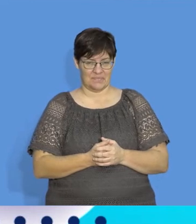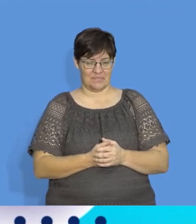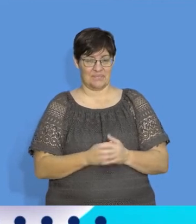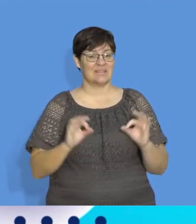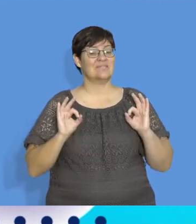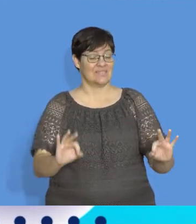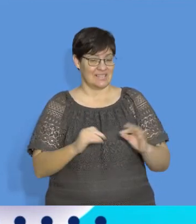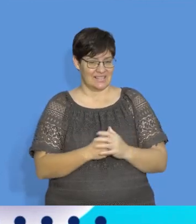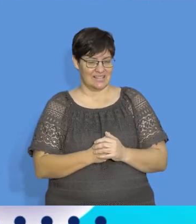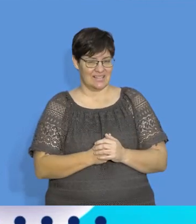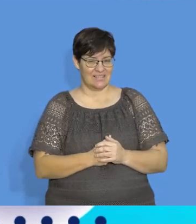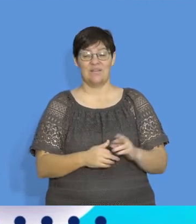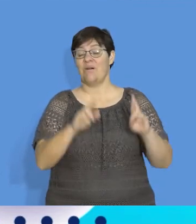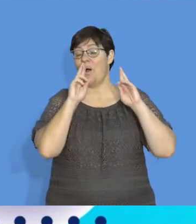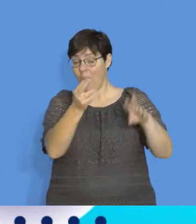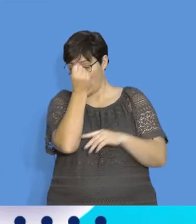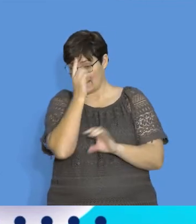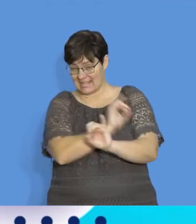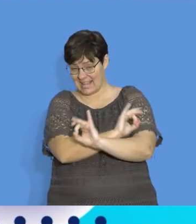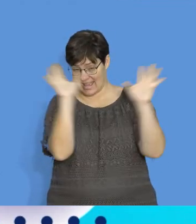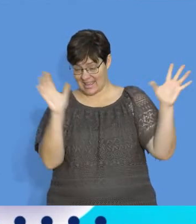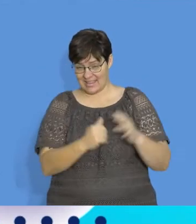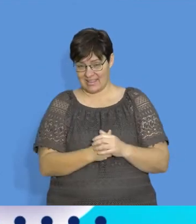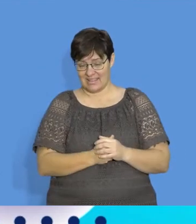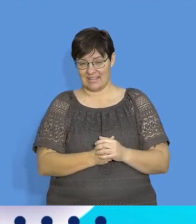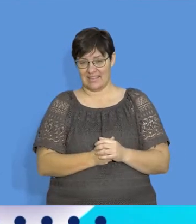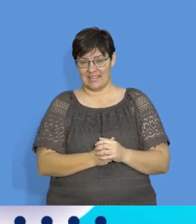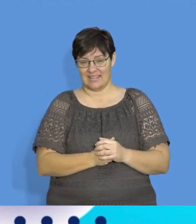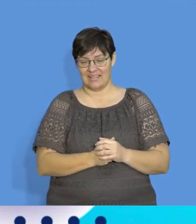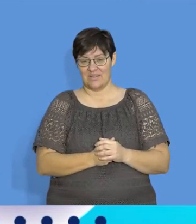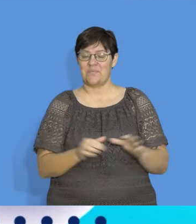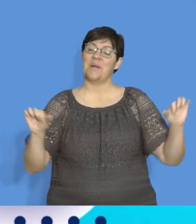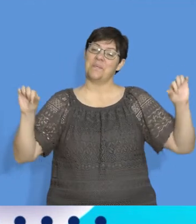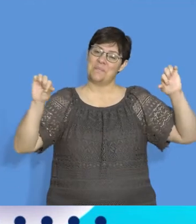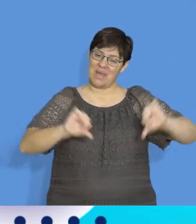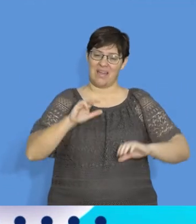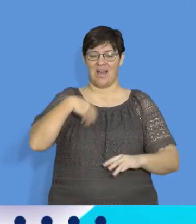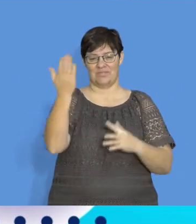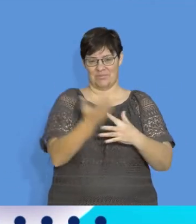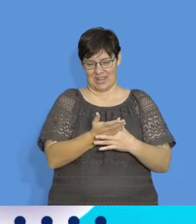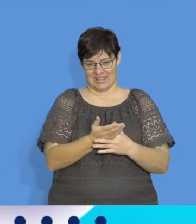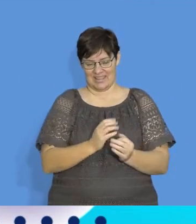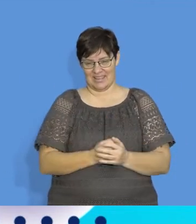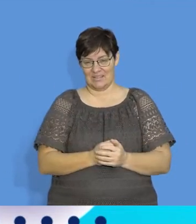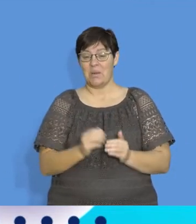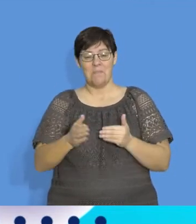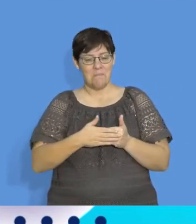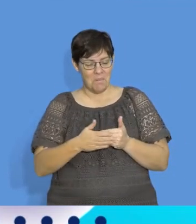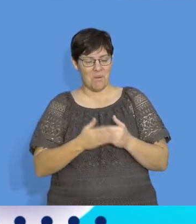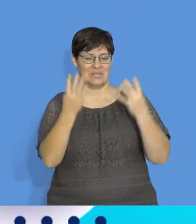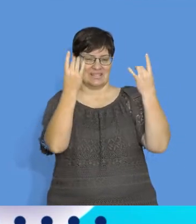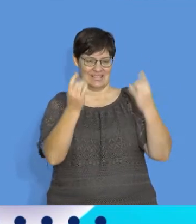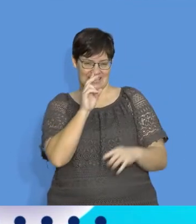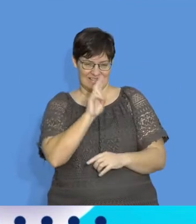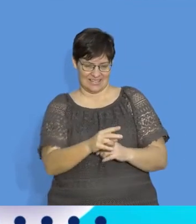up also. Okay, fantastic, guys. I hope this makes sense. And We'll come back, see you